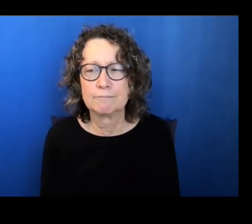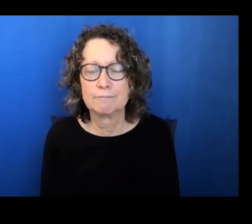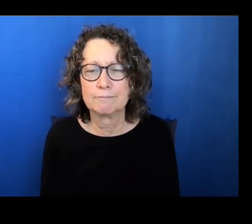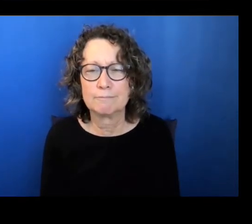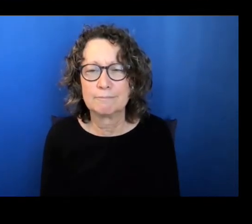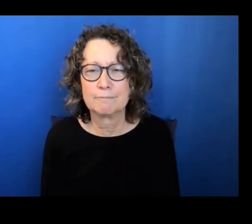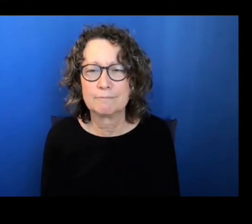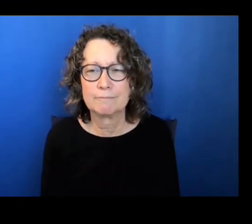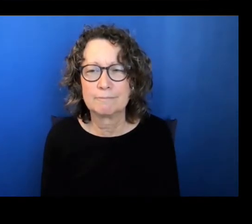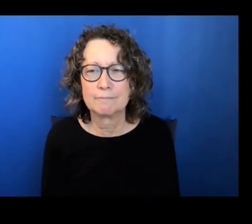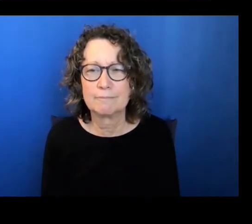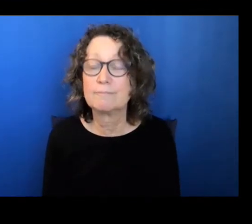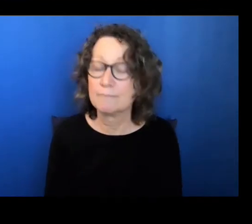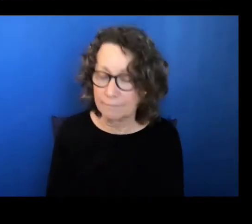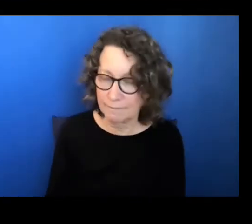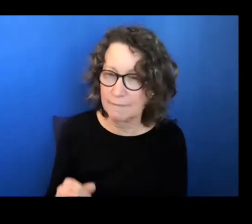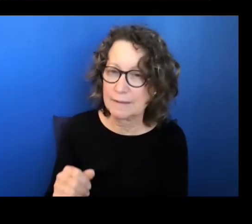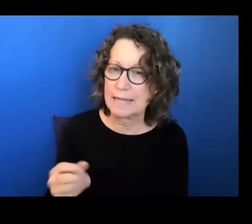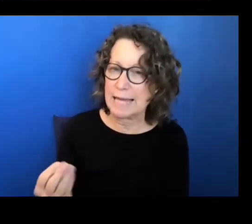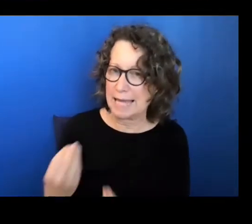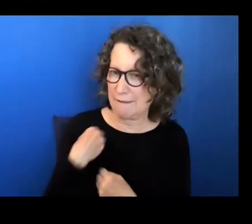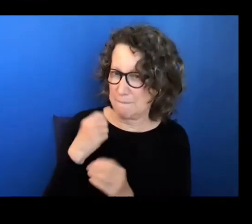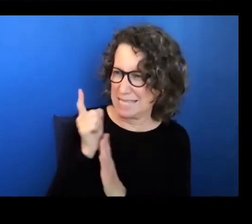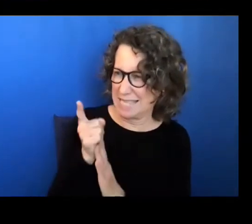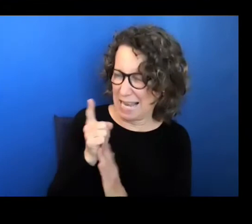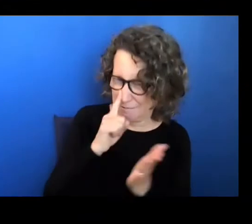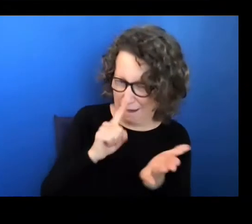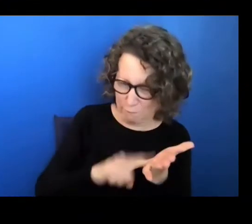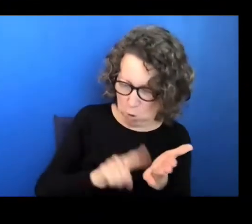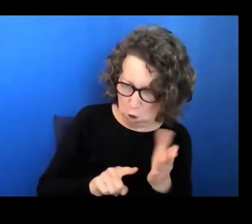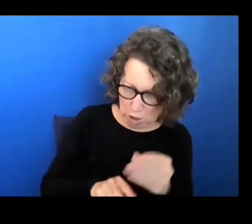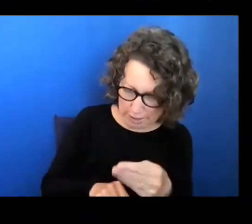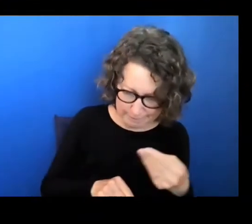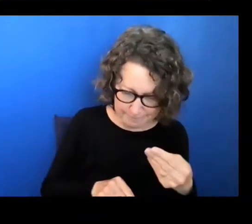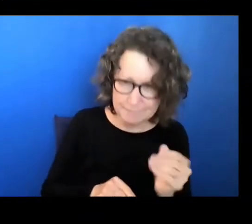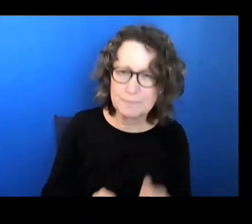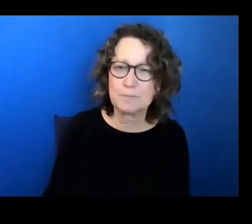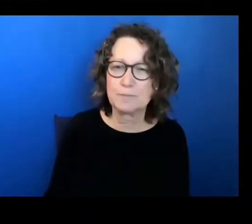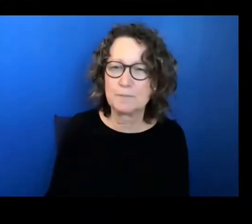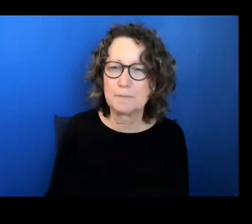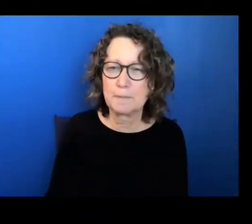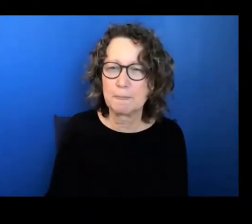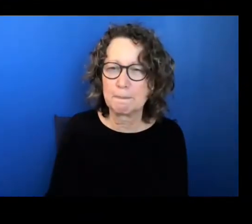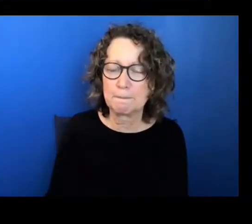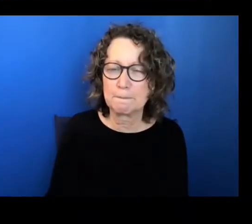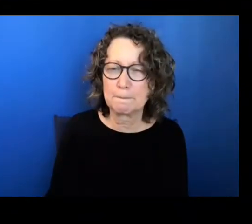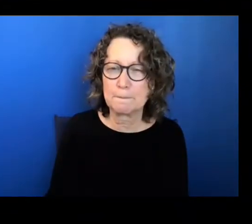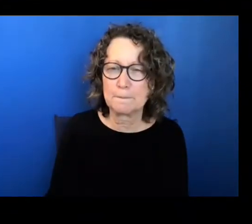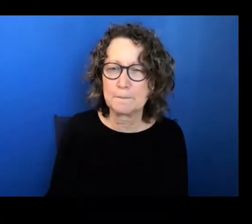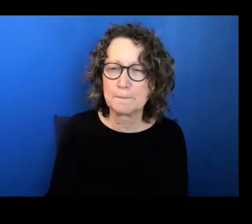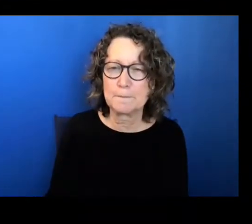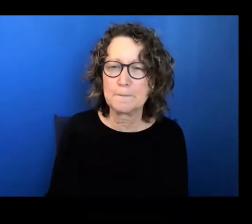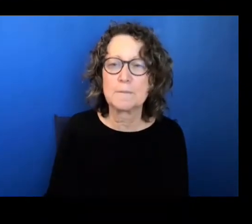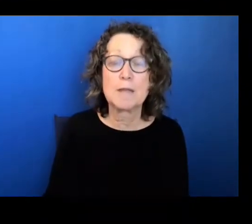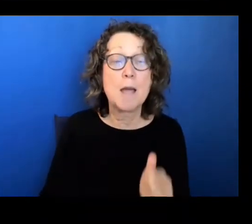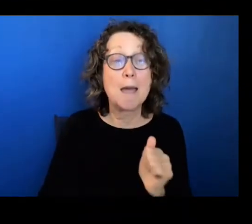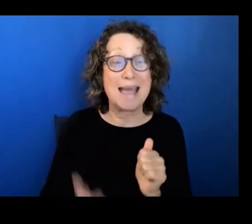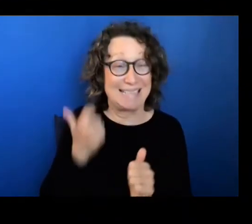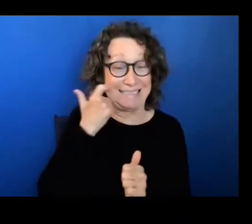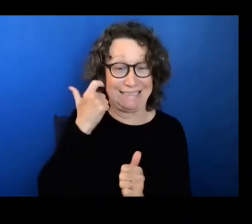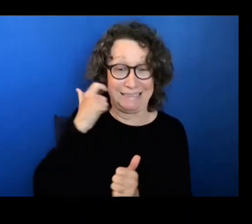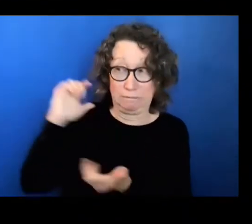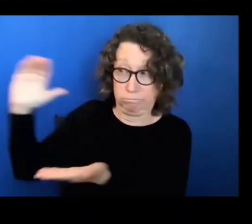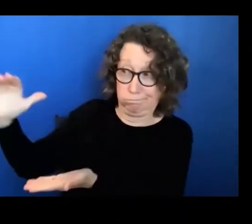I can answer that if you give me a second. Sure, no problem. The most